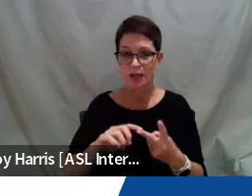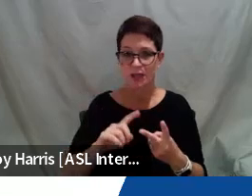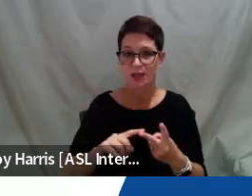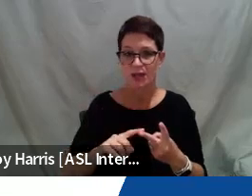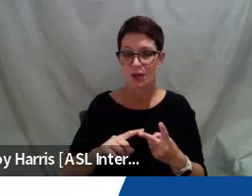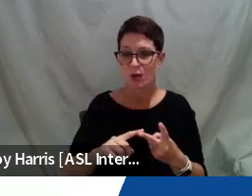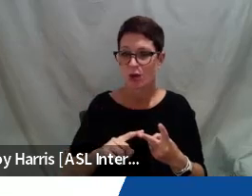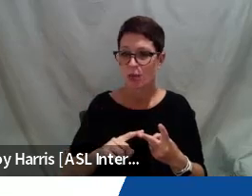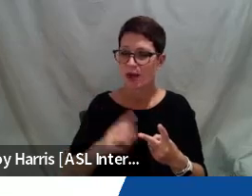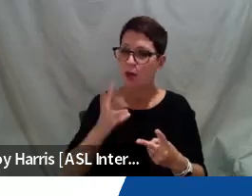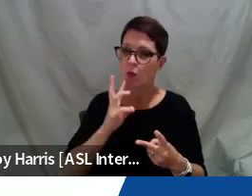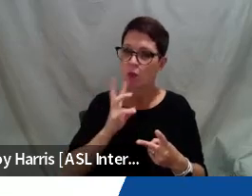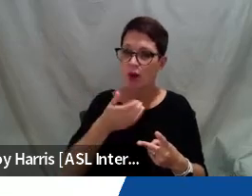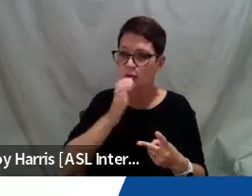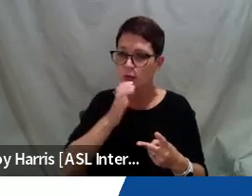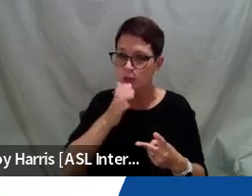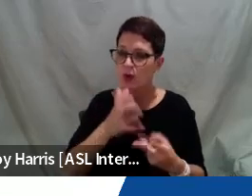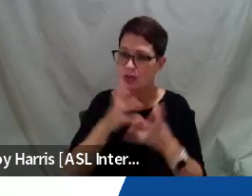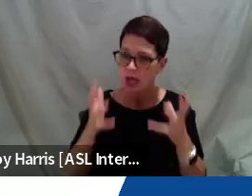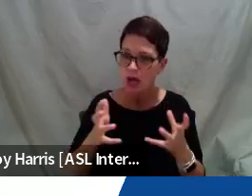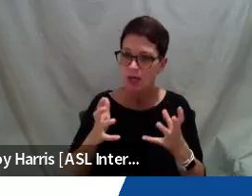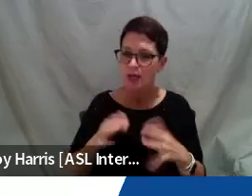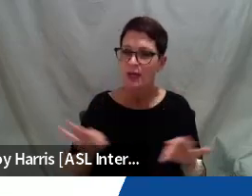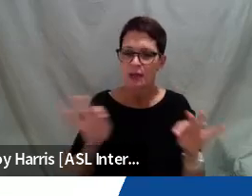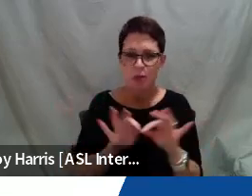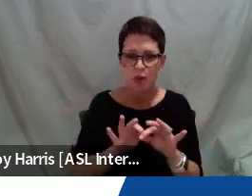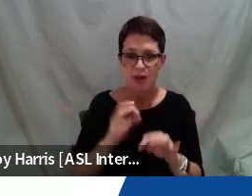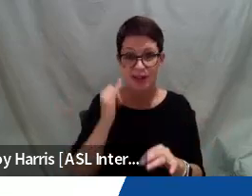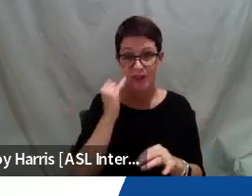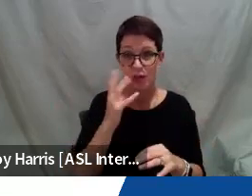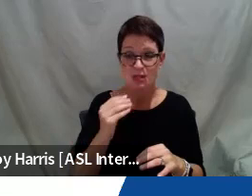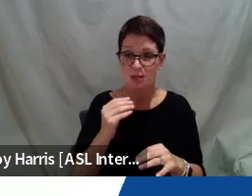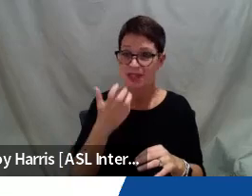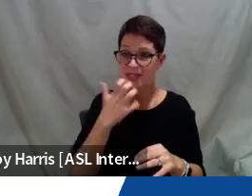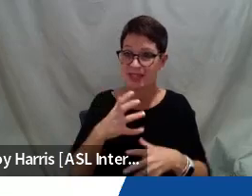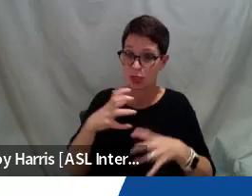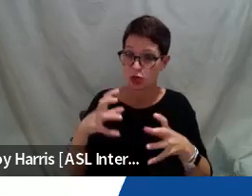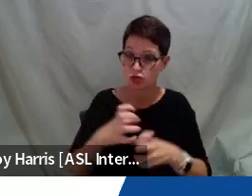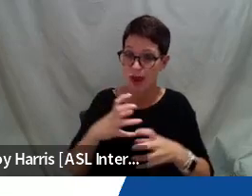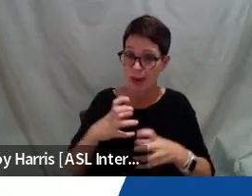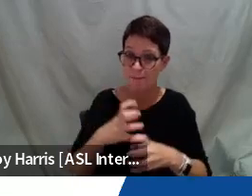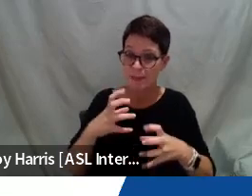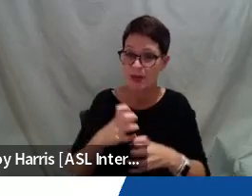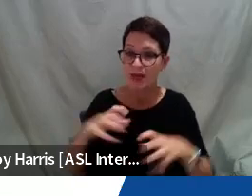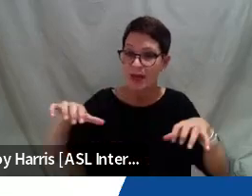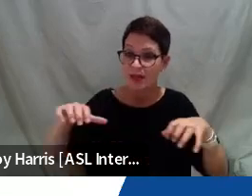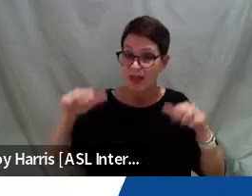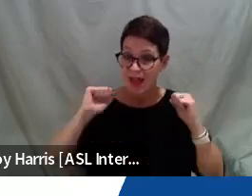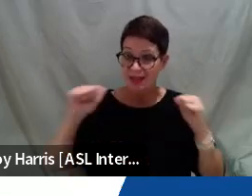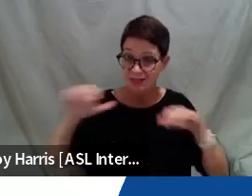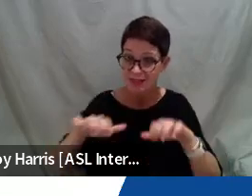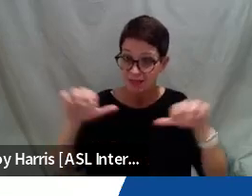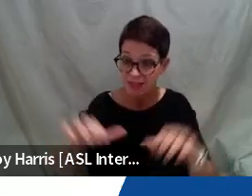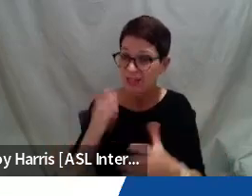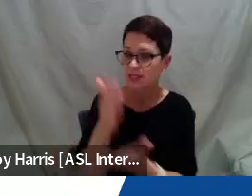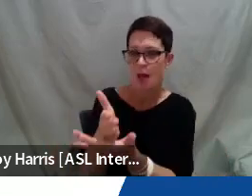just by staying hydrated. So it's really important that if you do experience heat cramps, to stop the physical activity and move to a cool